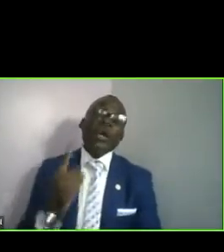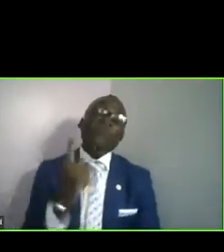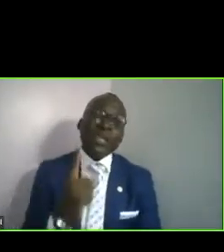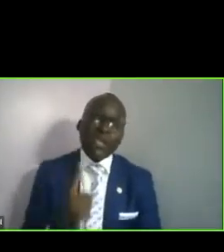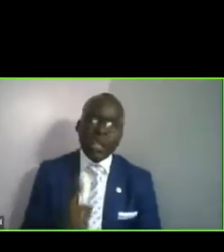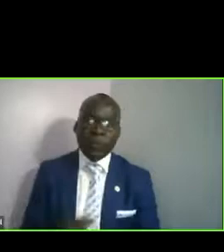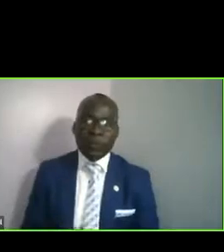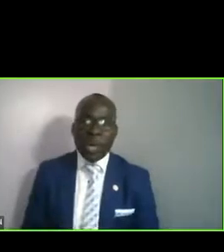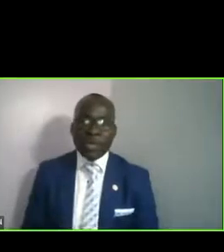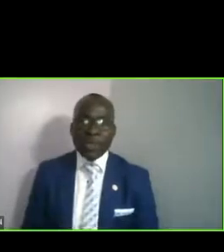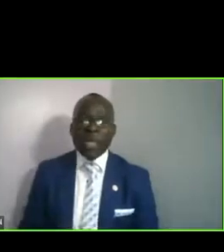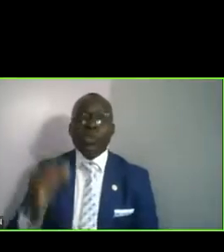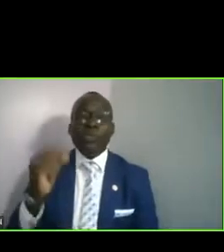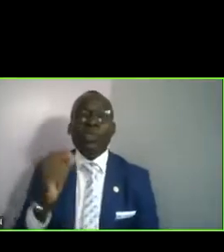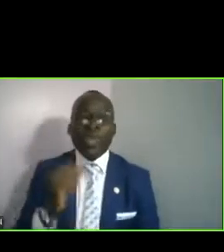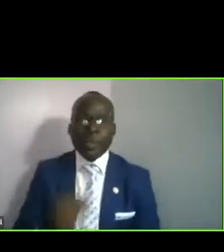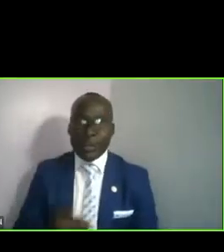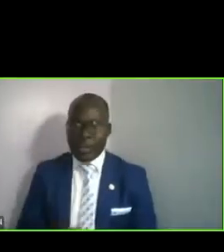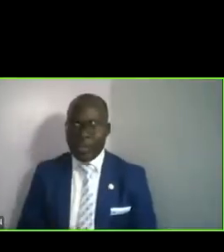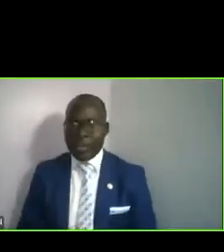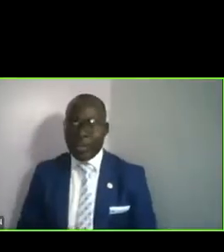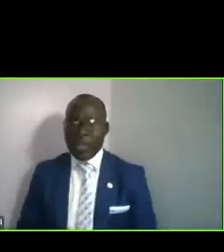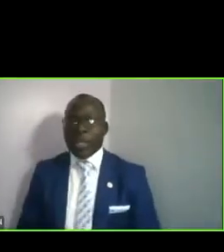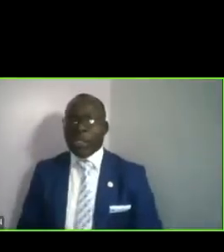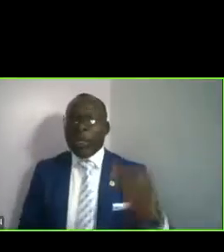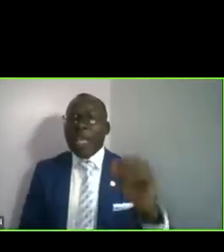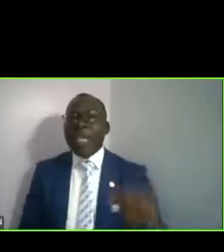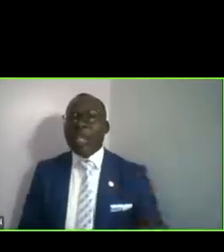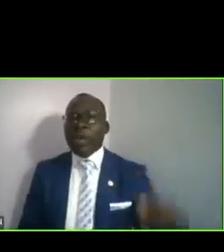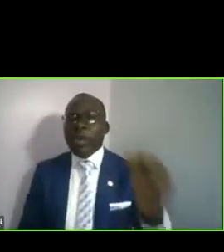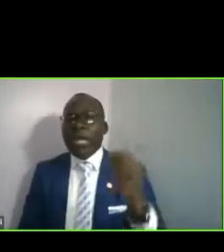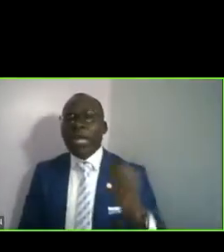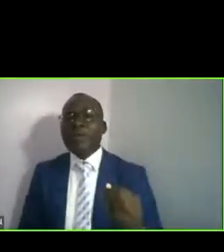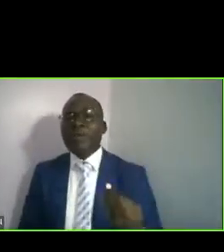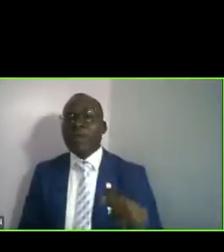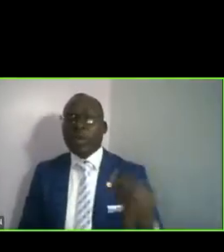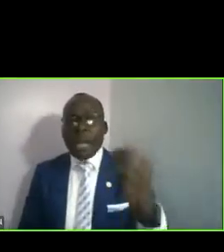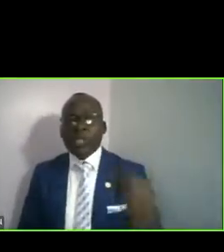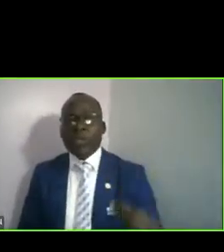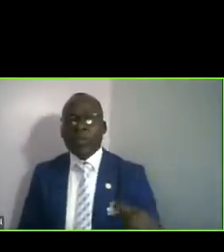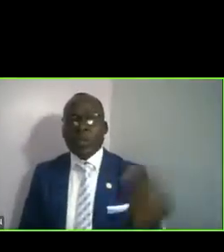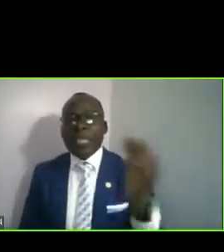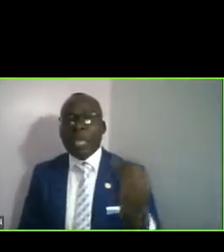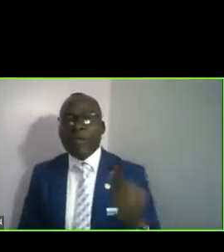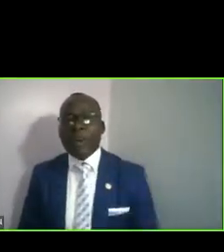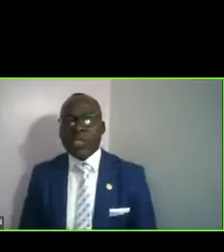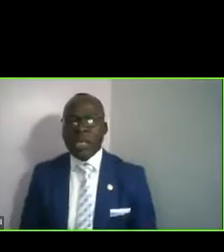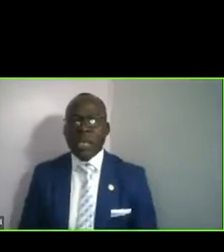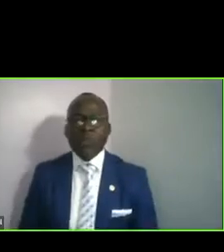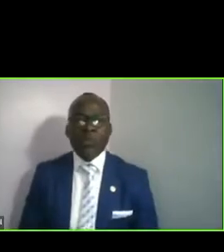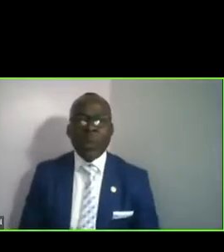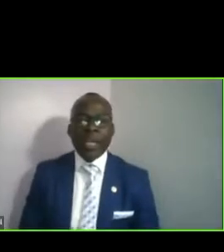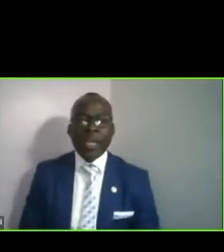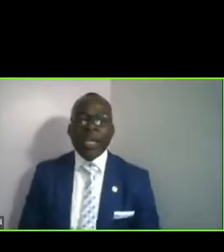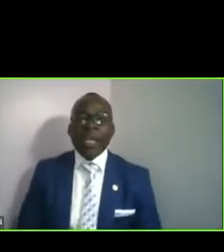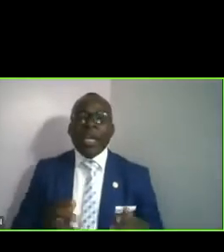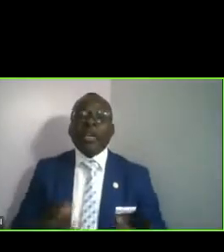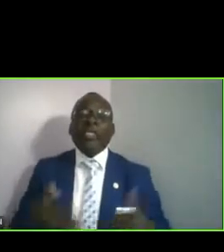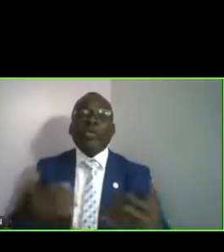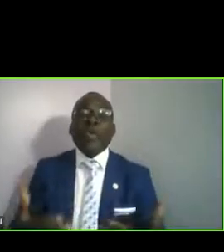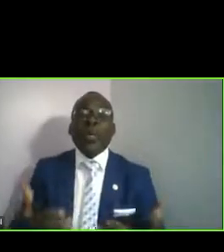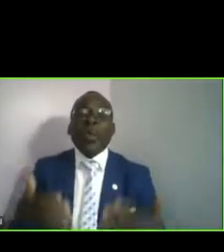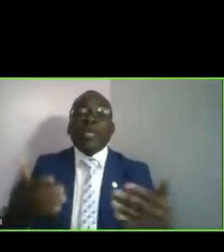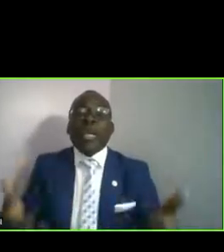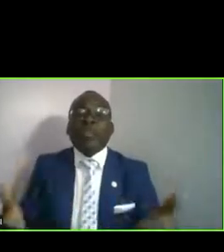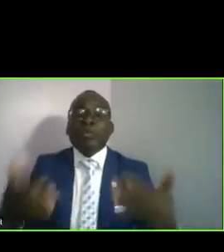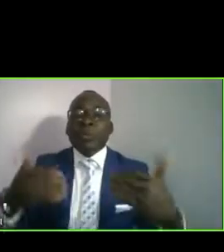joined in their first year of practice as rookies. So anybody who leaves or turns over within their first year of joining is